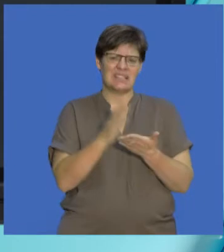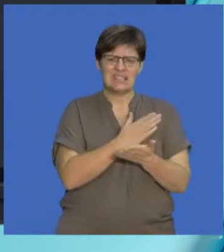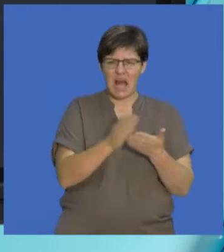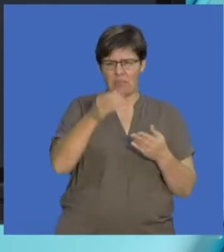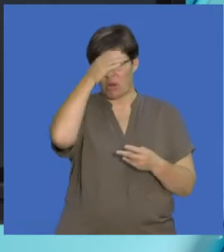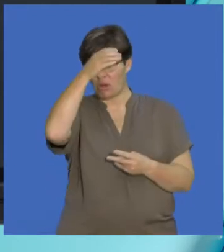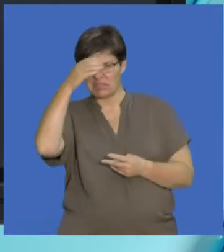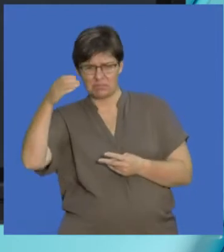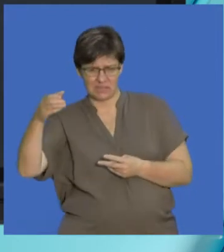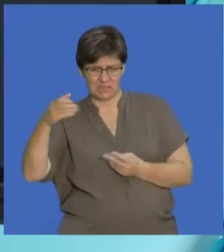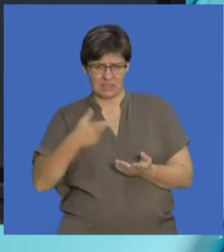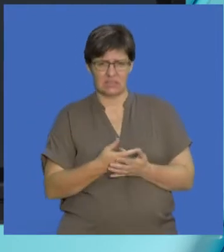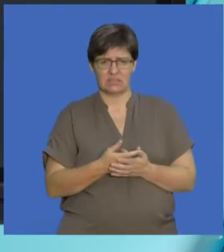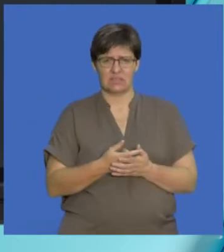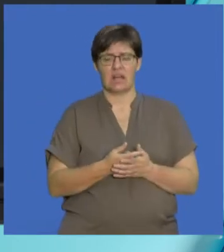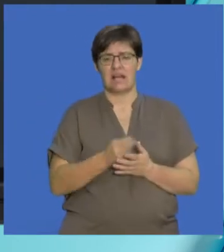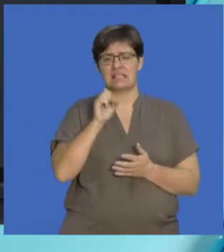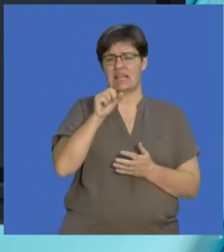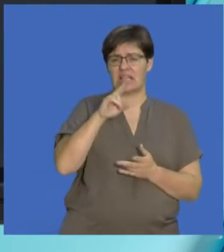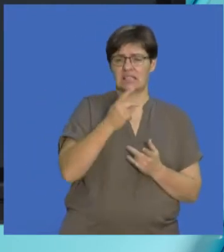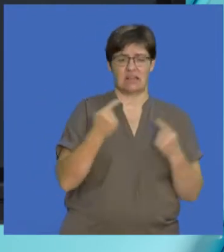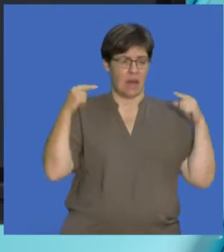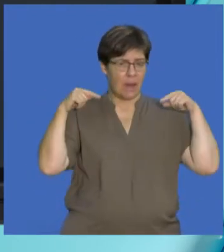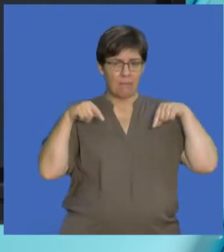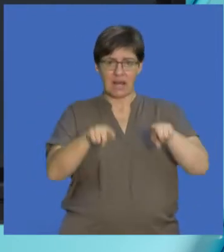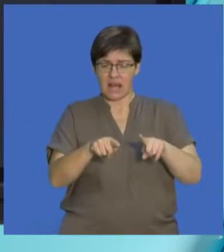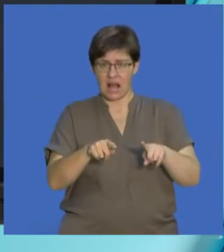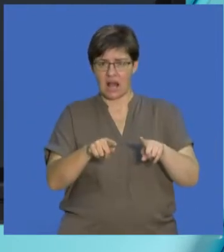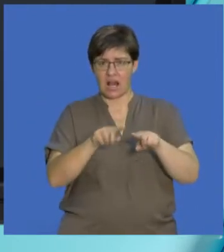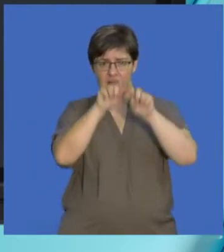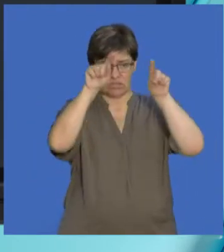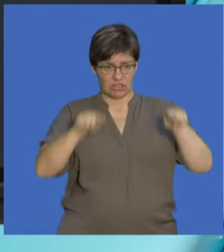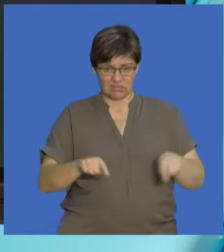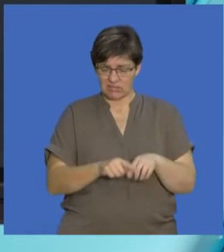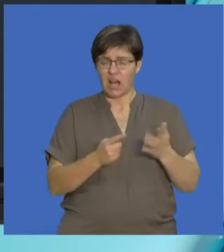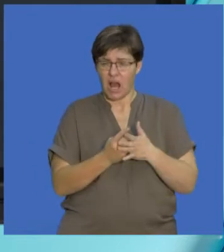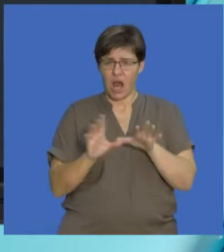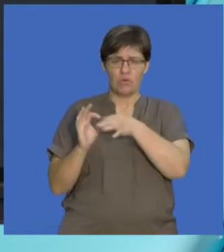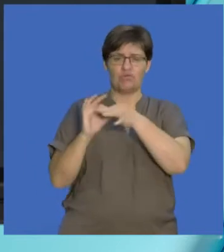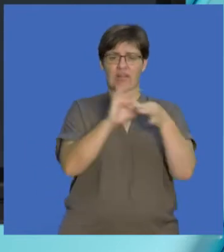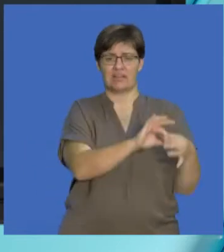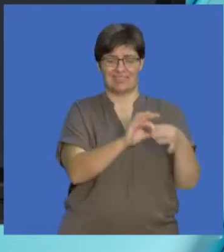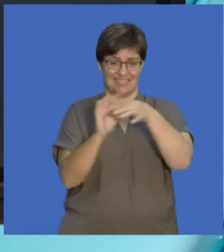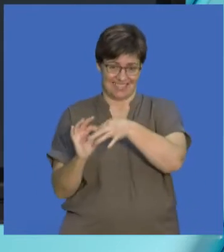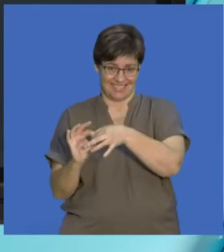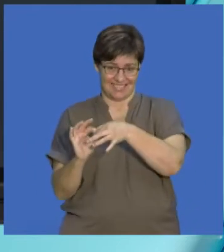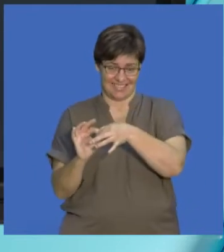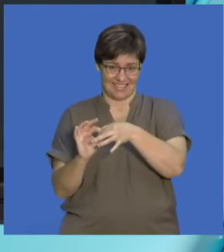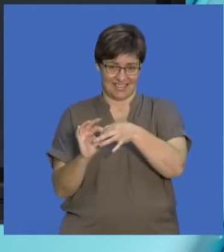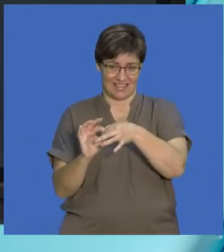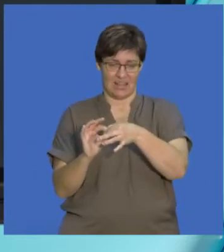some concepts in as far as, series and parallel circuits. We'll also look at the relationships that